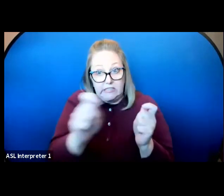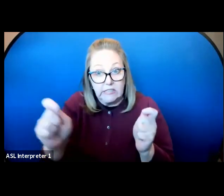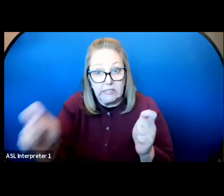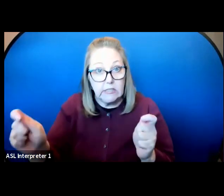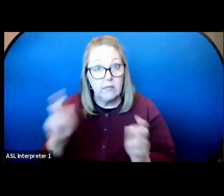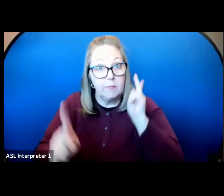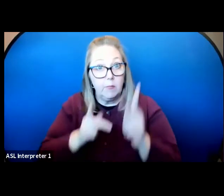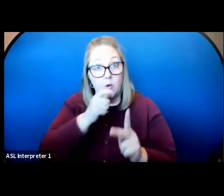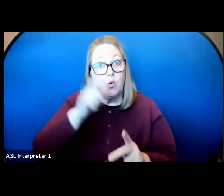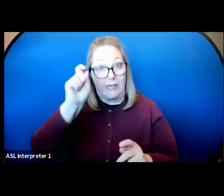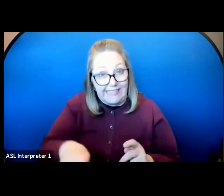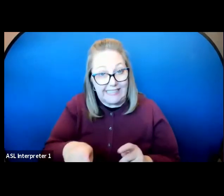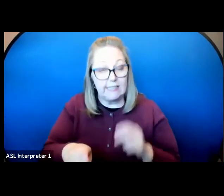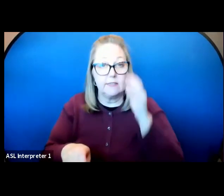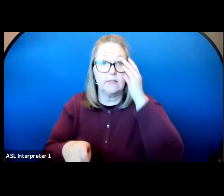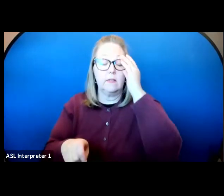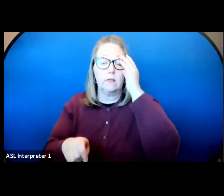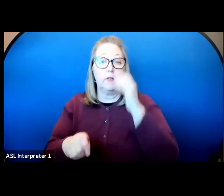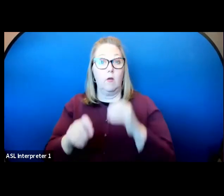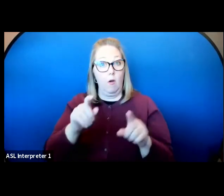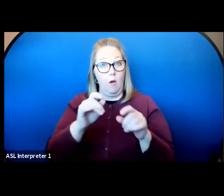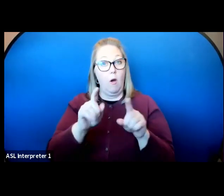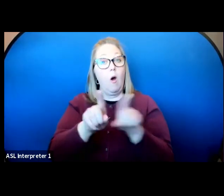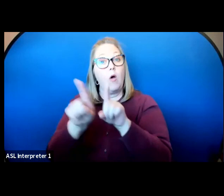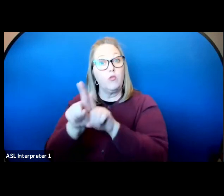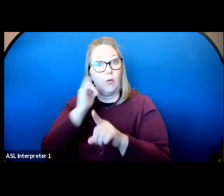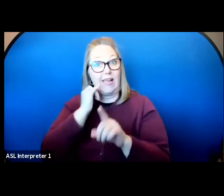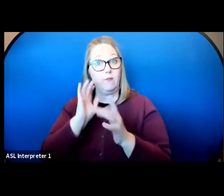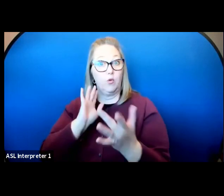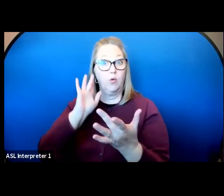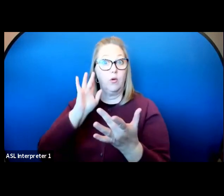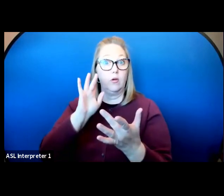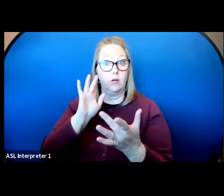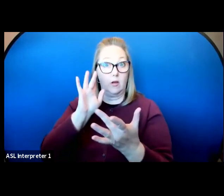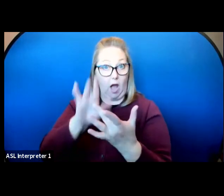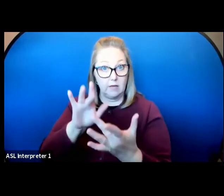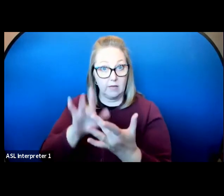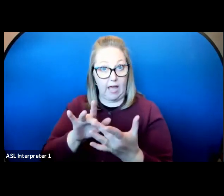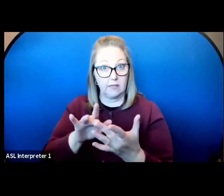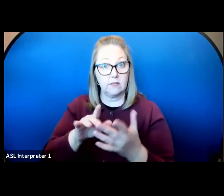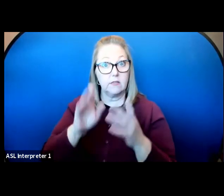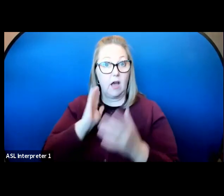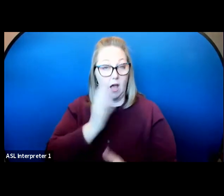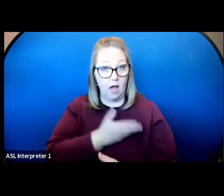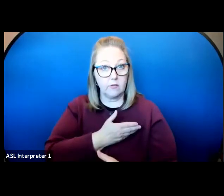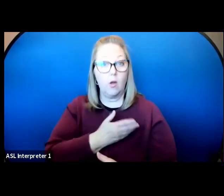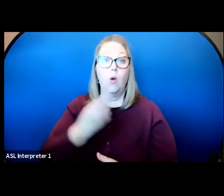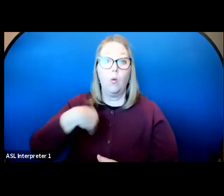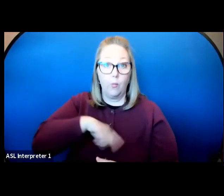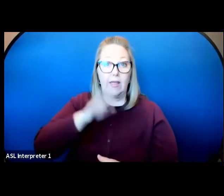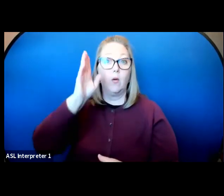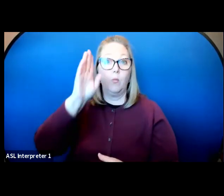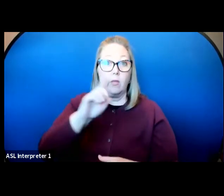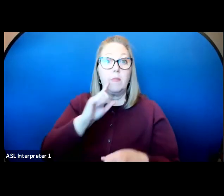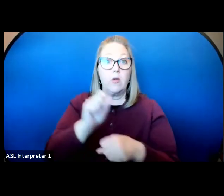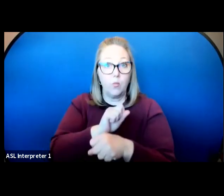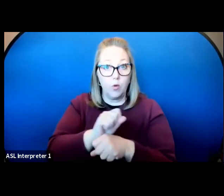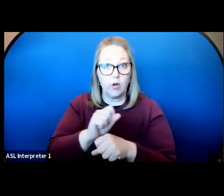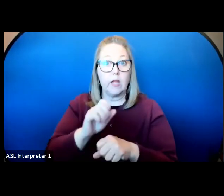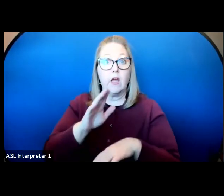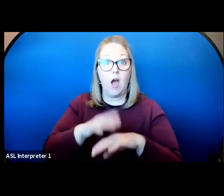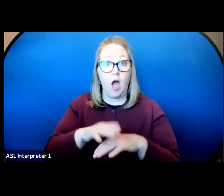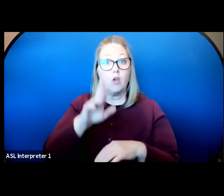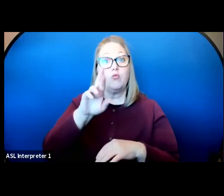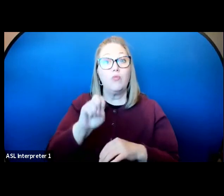those needs. The last piece is if you contact, the other pieces that I want to make sure everybody is aware, we will be working on rehousing.